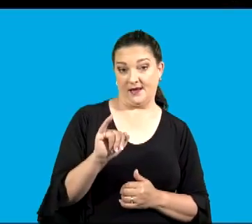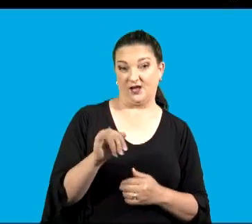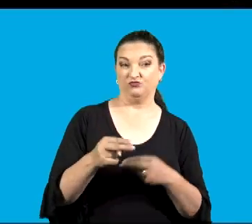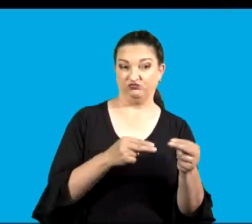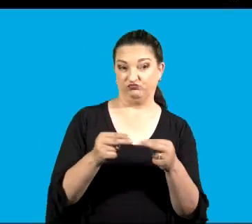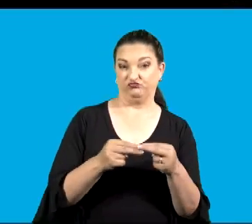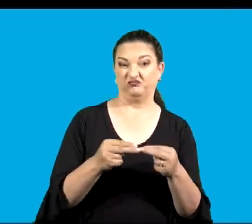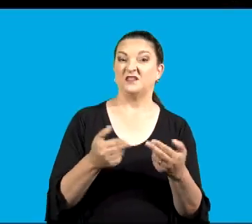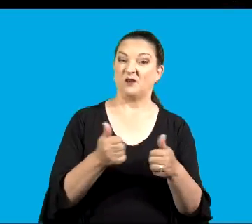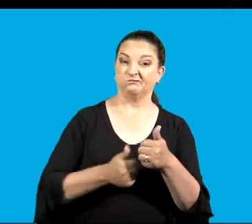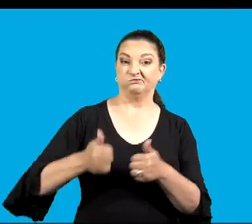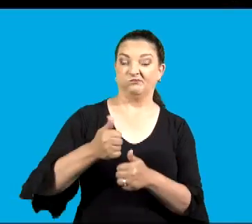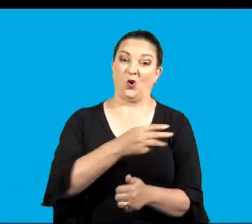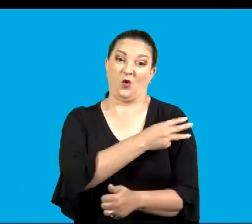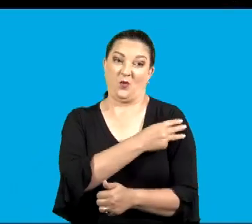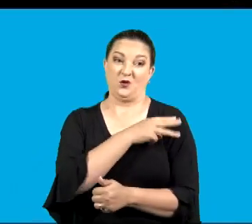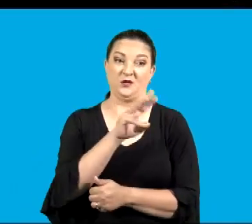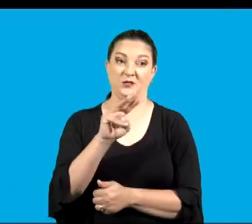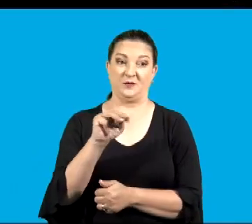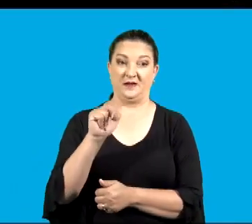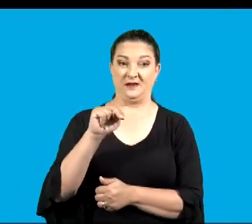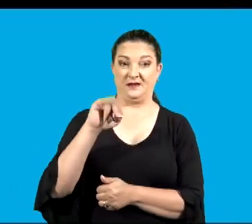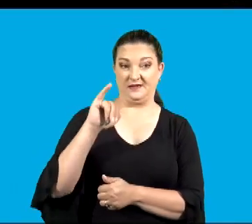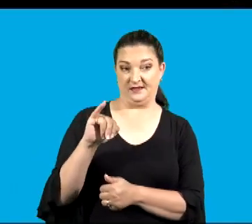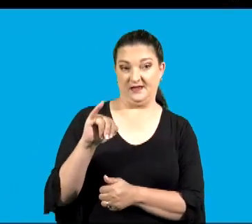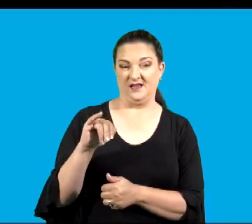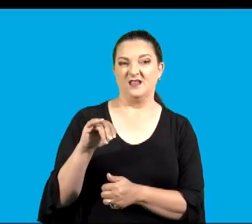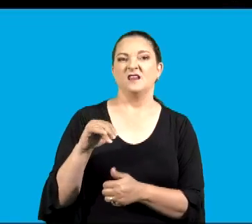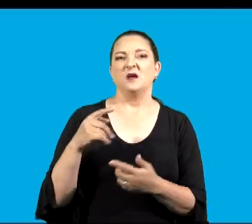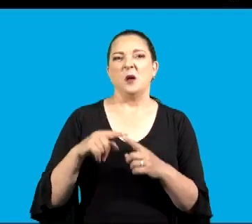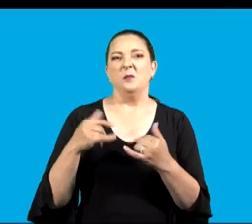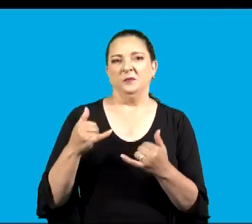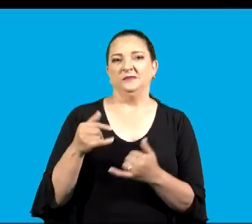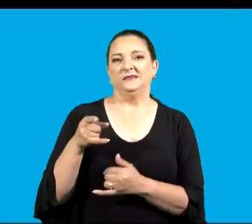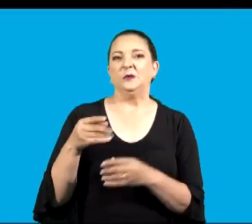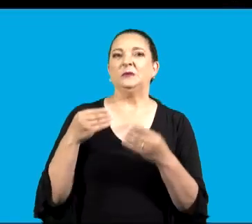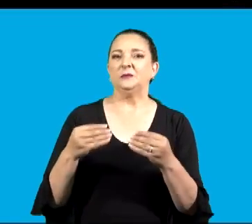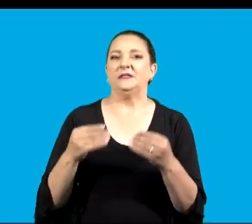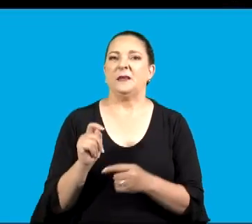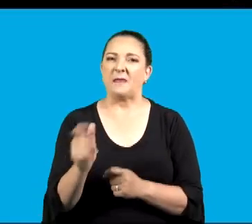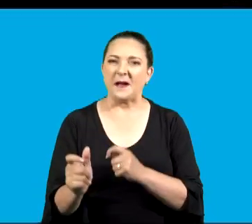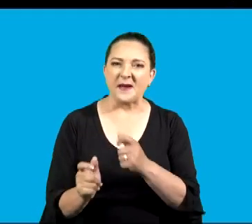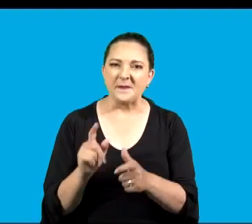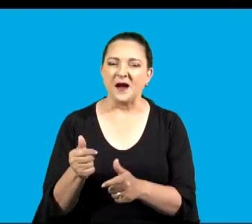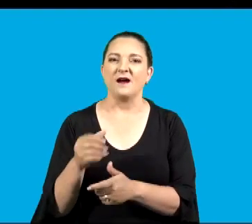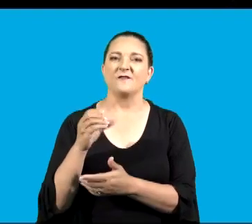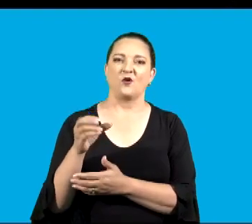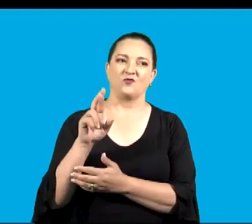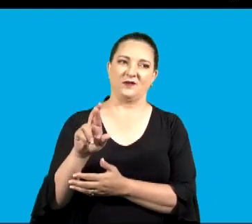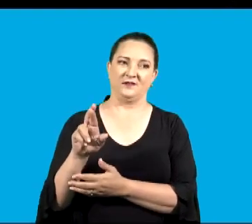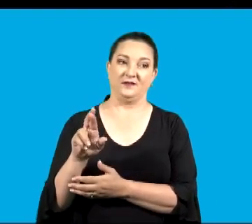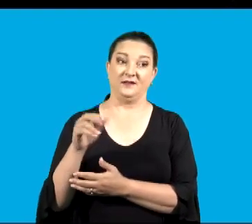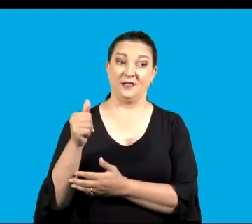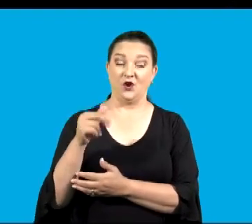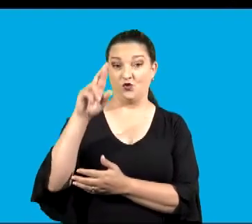by Money Bloom. The business buys goods on credit from Lewis wholesalers. So already we know, once you hear the word